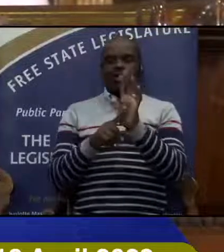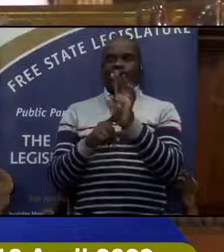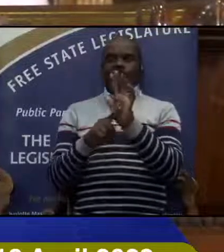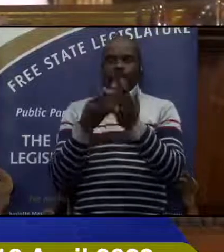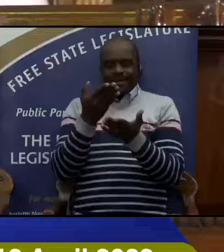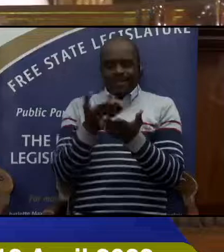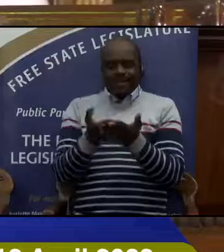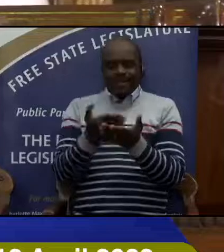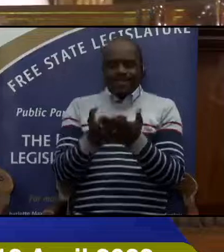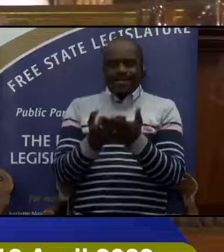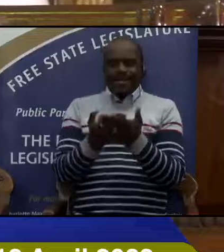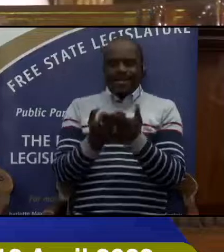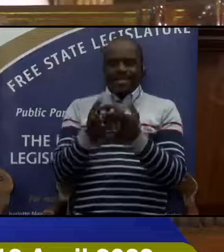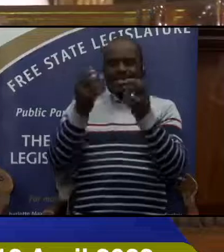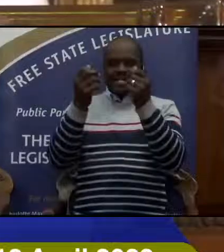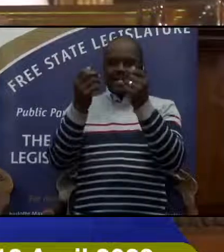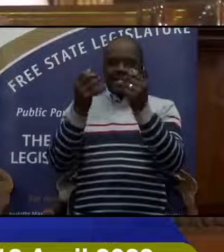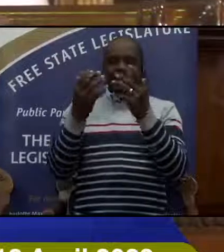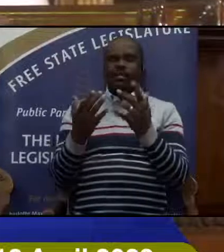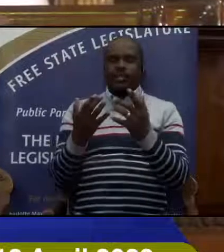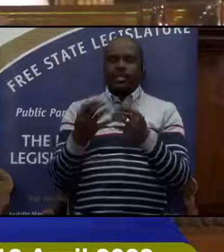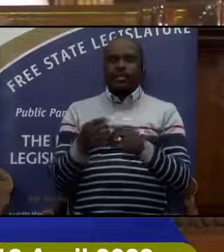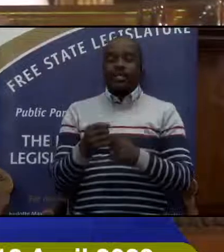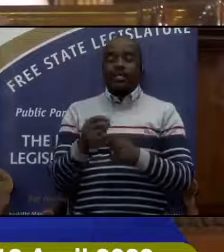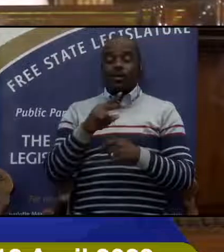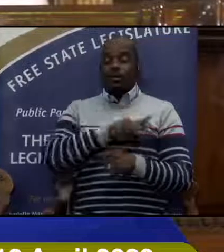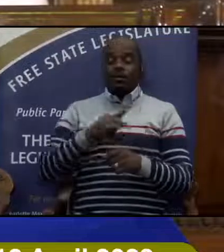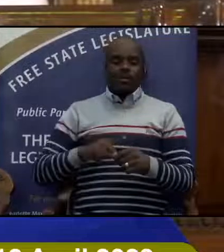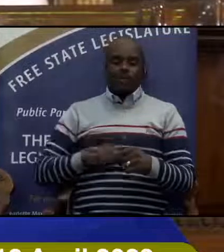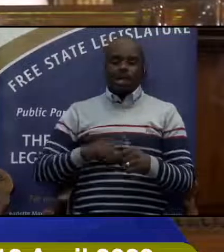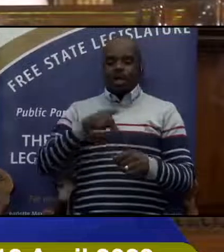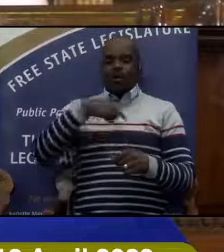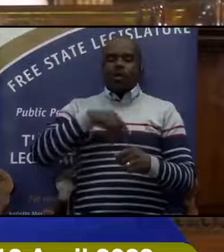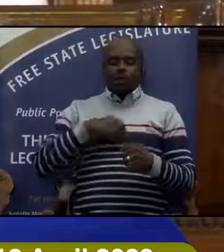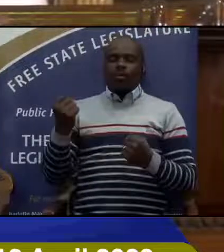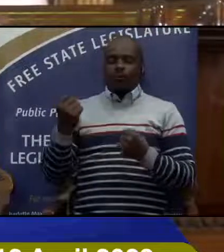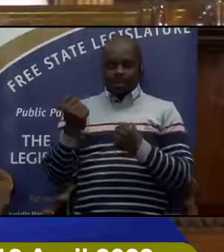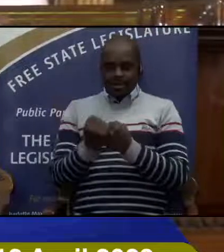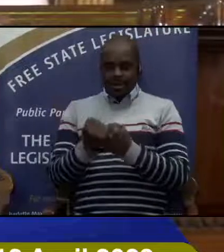Honorable Premier, that we are supporting is indeed